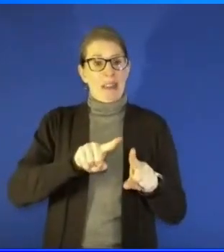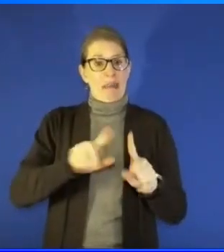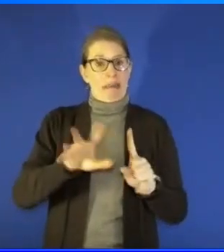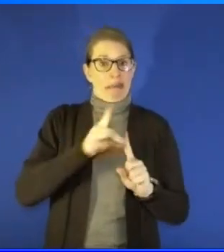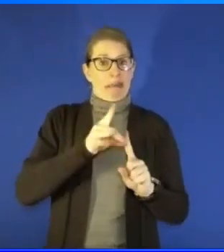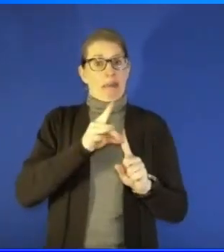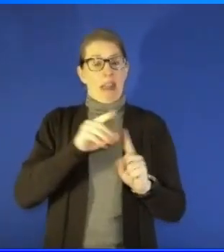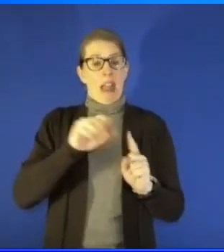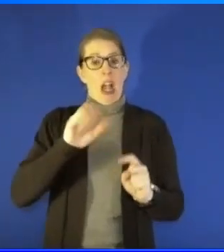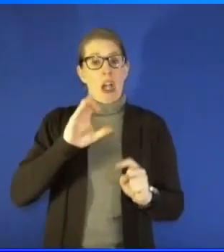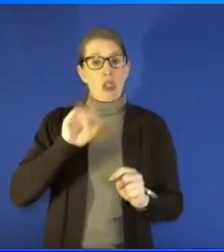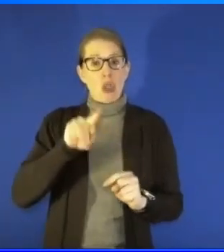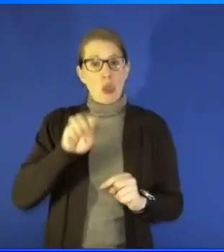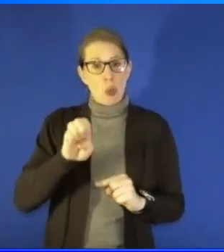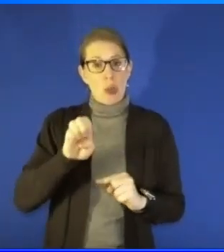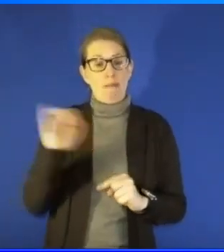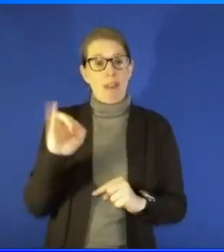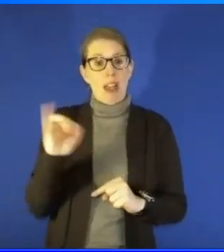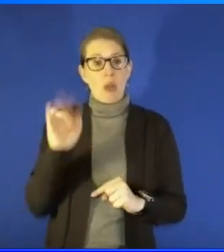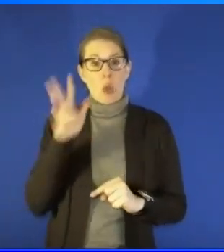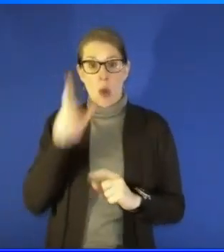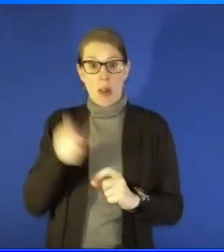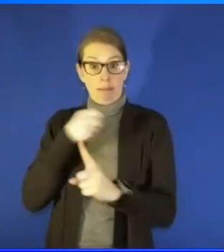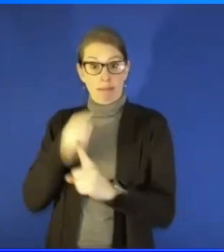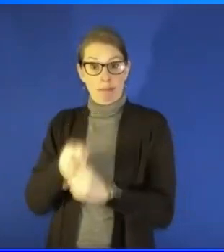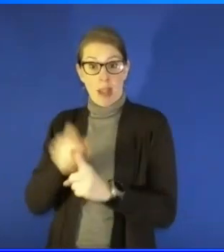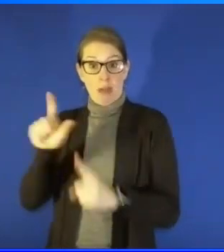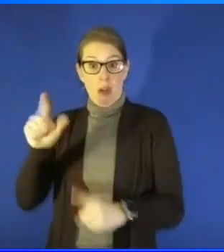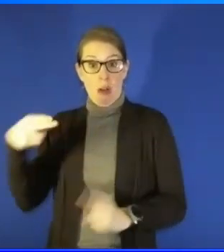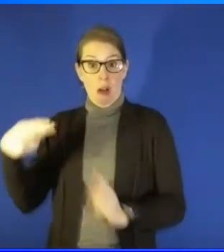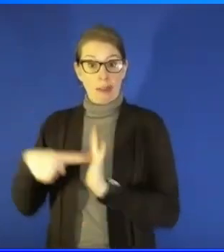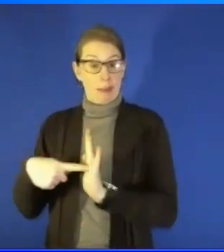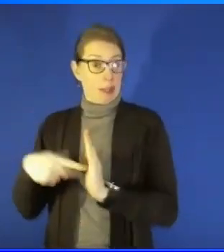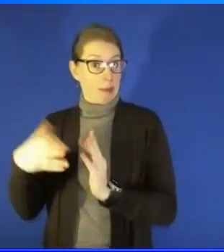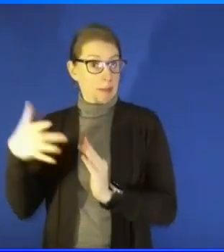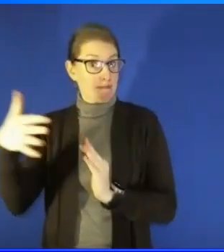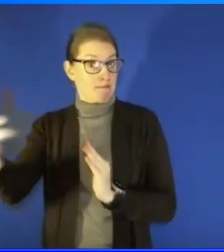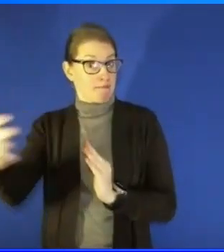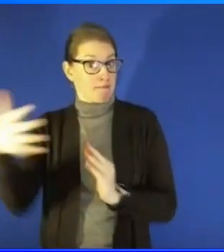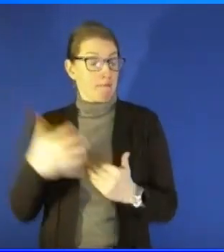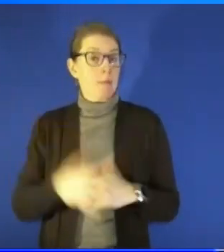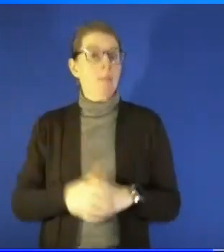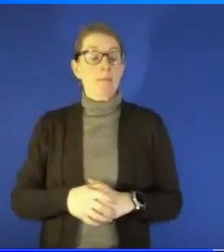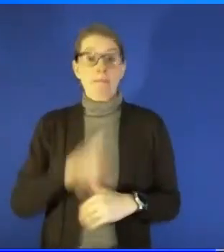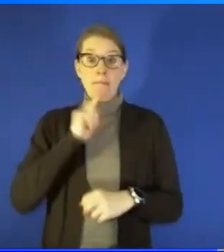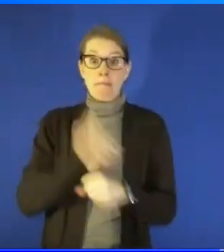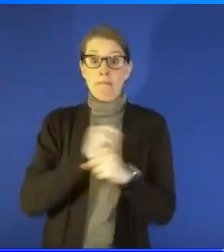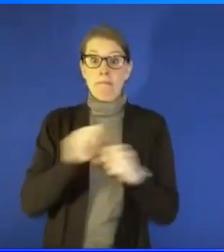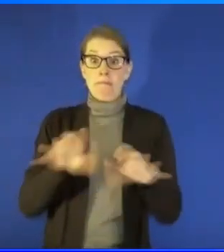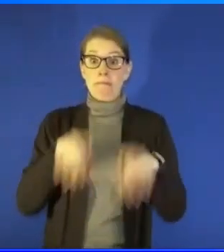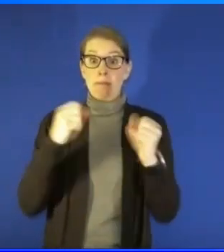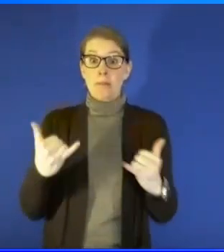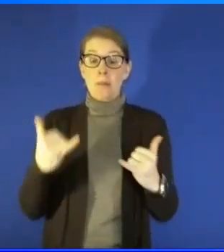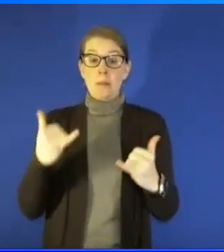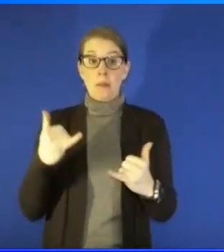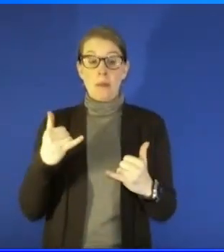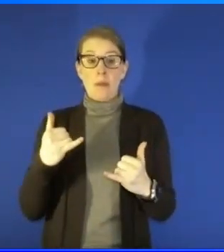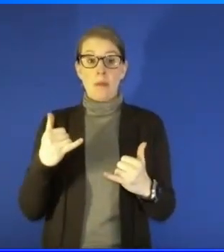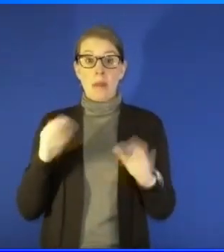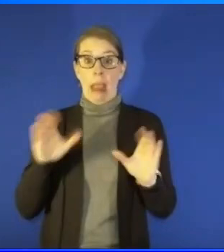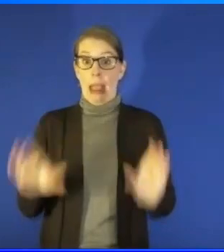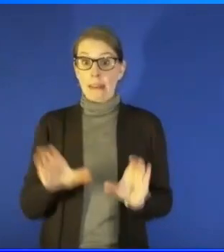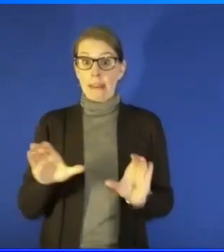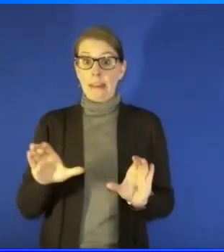the long symptoms that are occurring? And so that's actually being done. There is an active one. We used